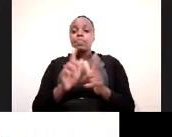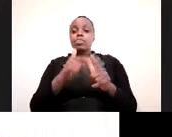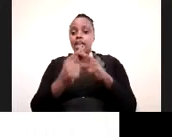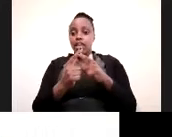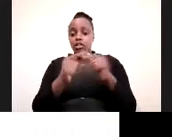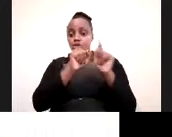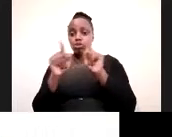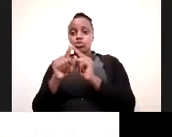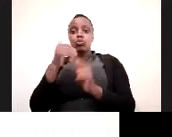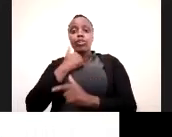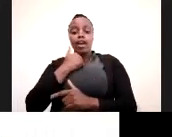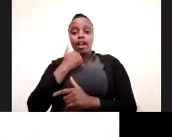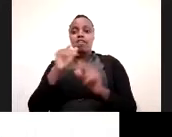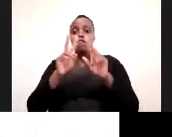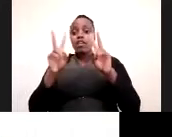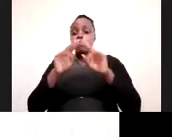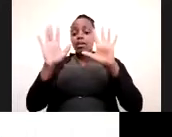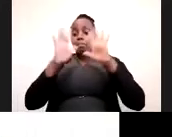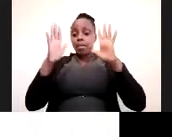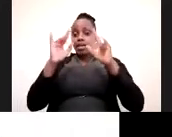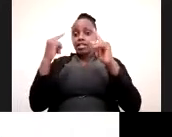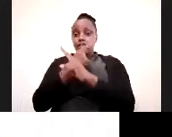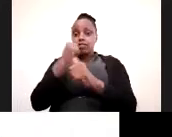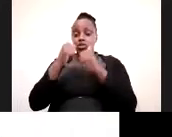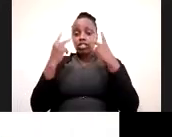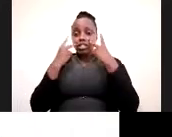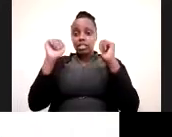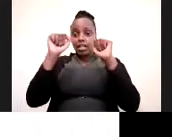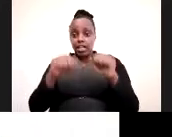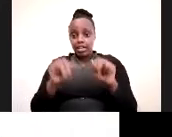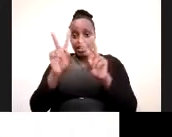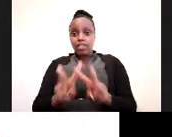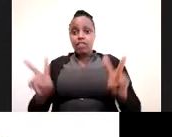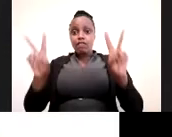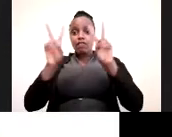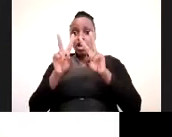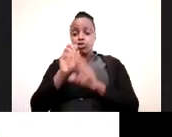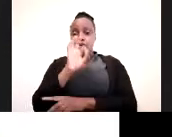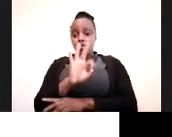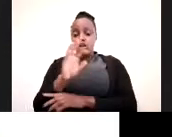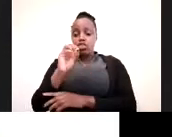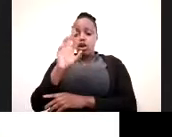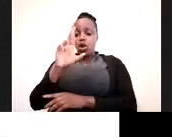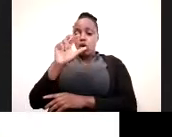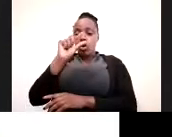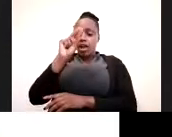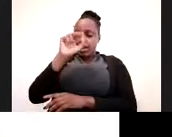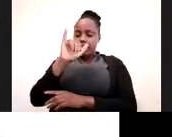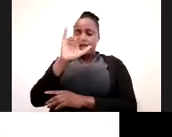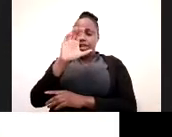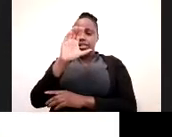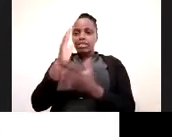Also, there are very big differences, as you can see, in the value of the organic sector in the different countries, but